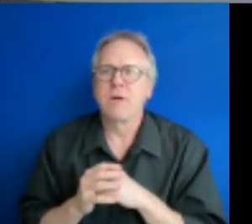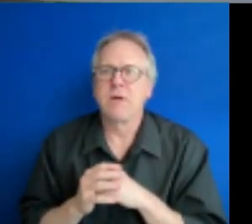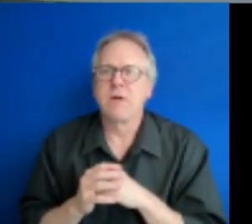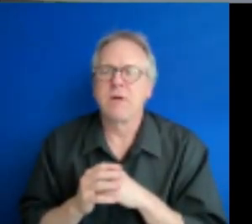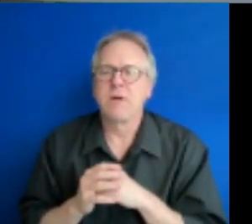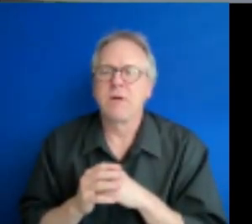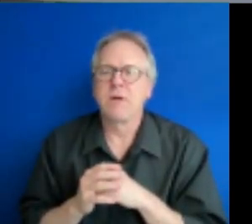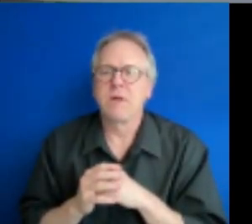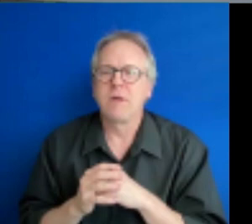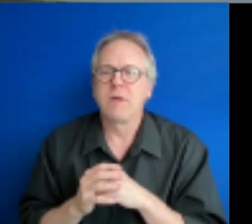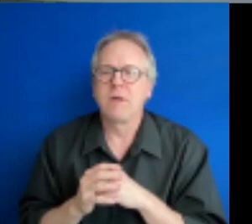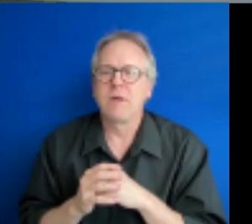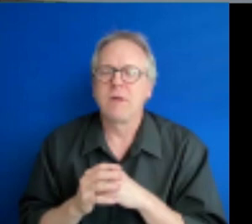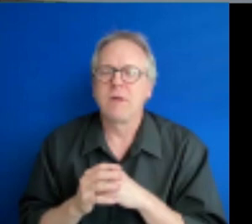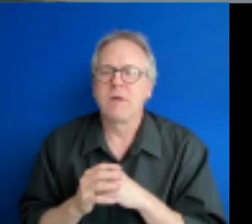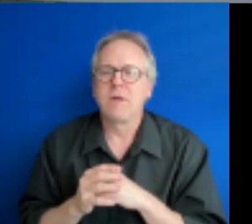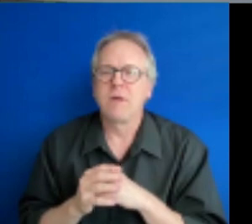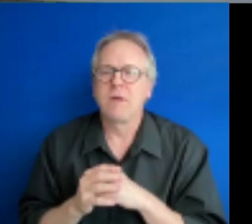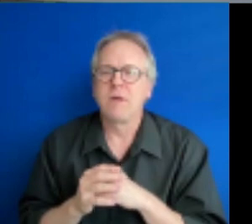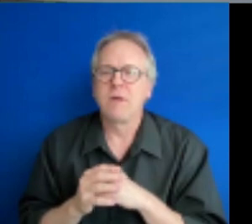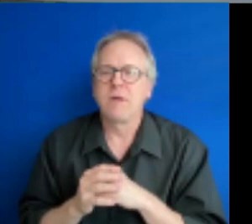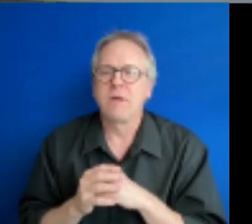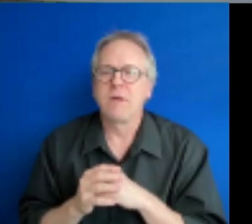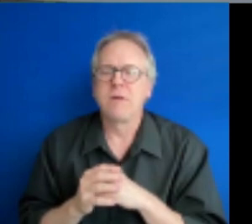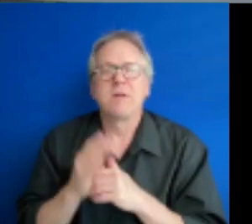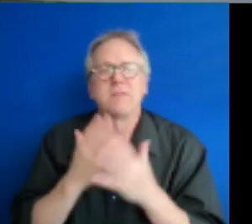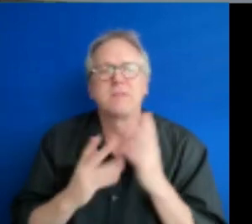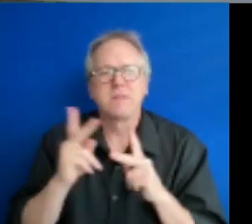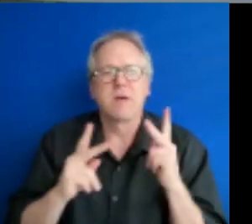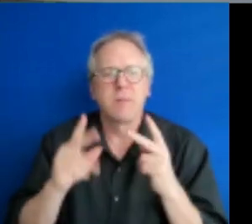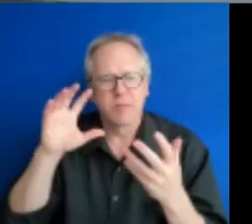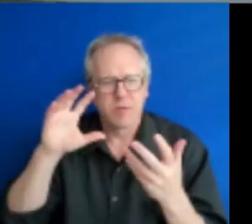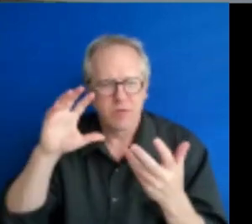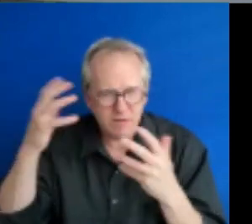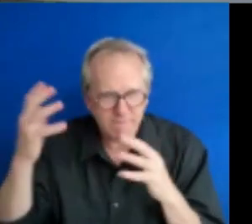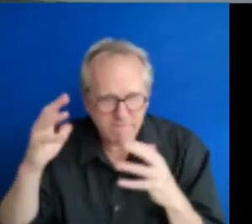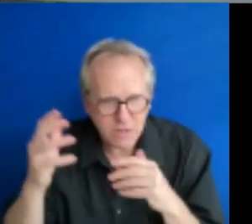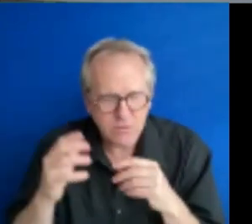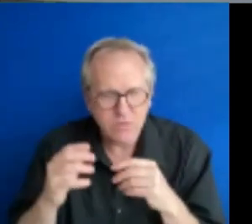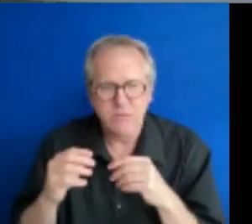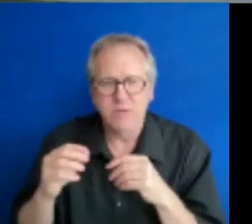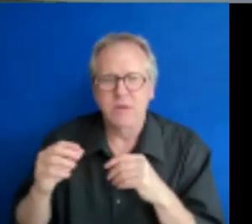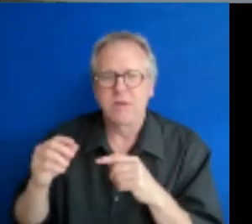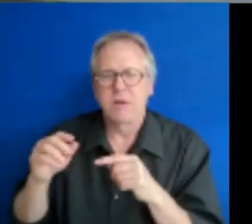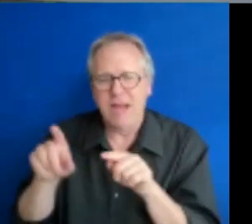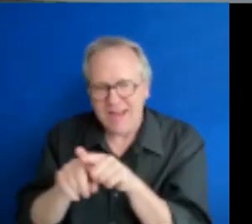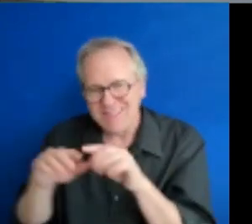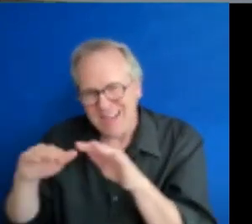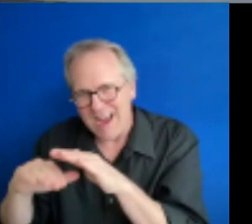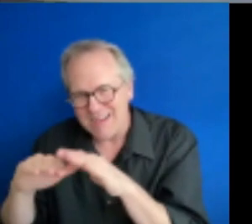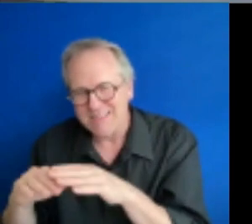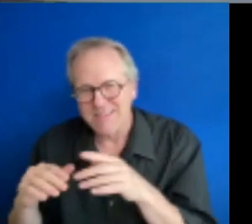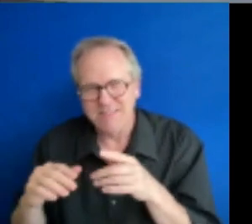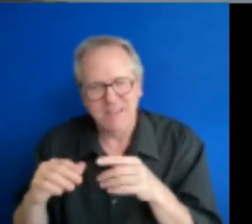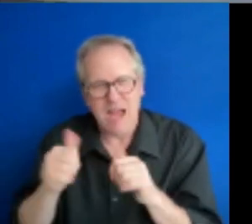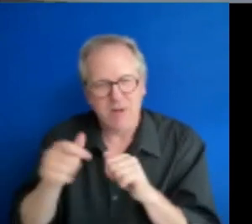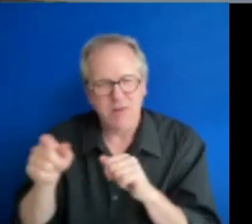How are they working together? Some people confuse this with equal access. How are these working together?